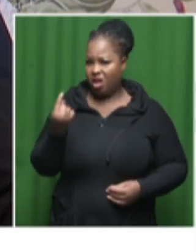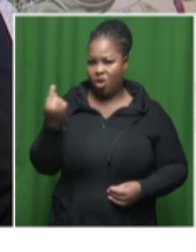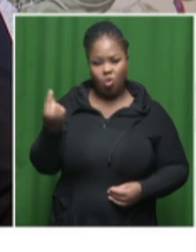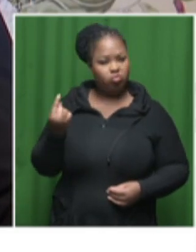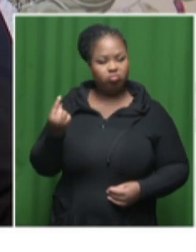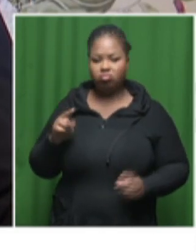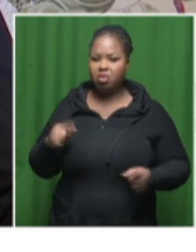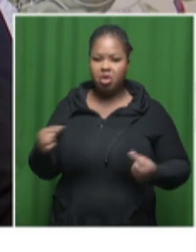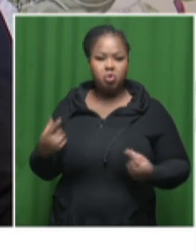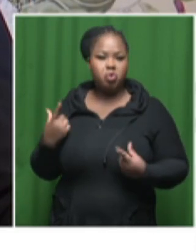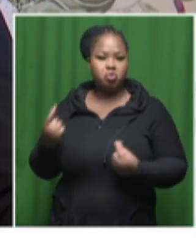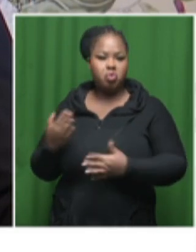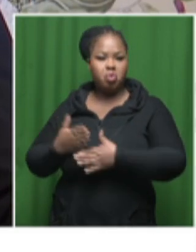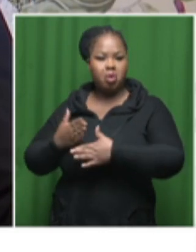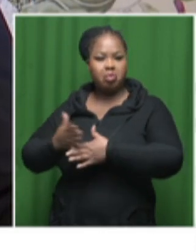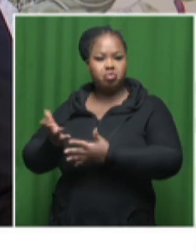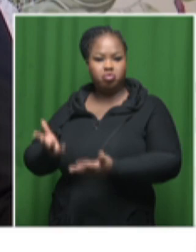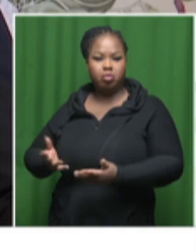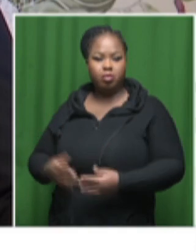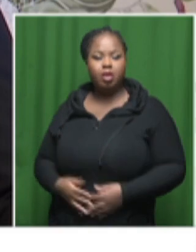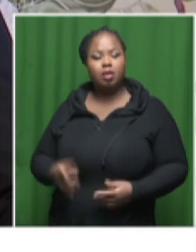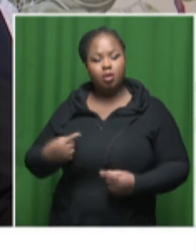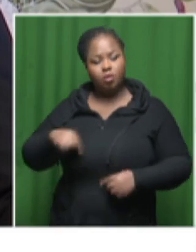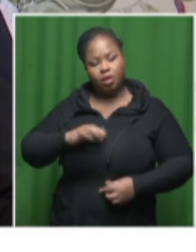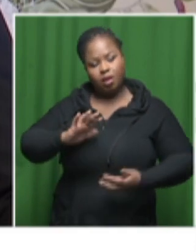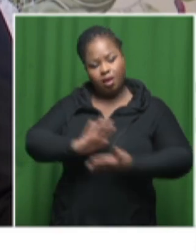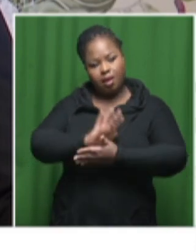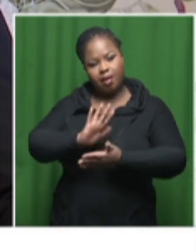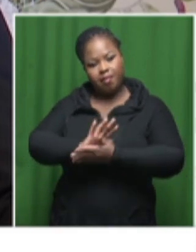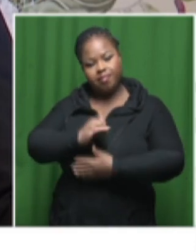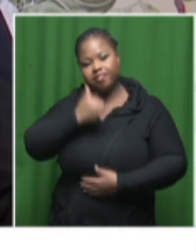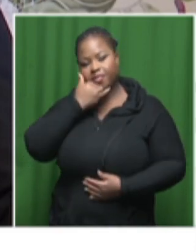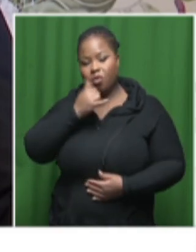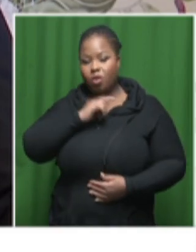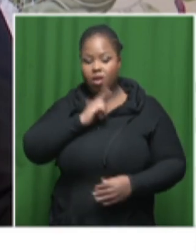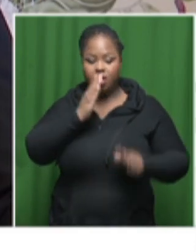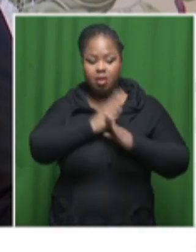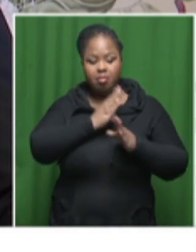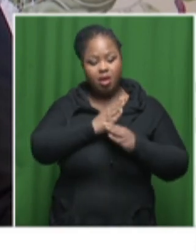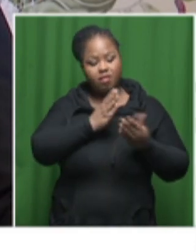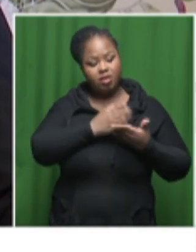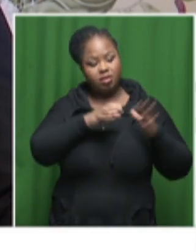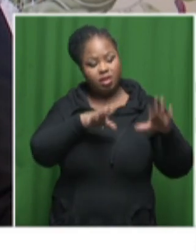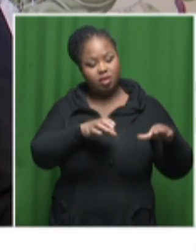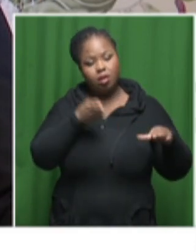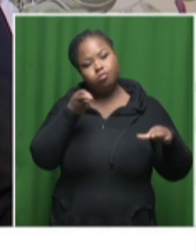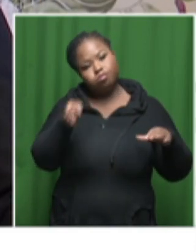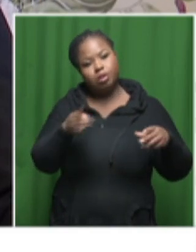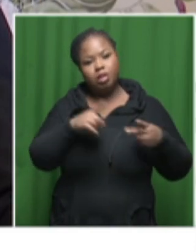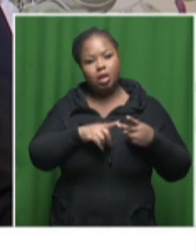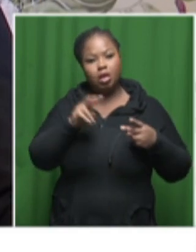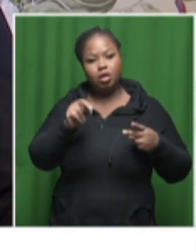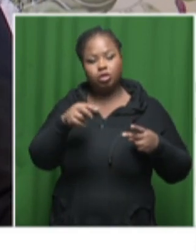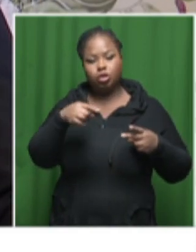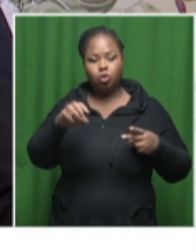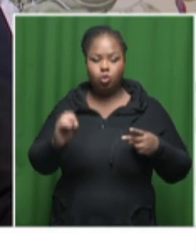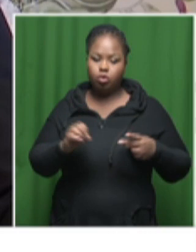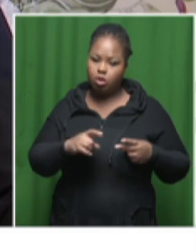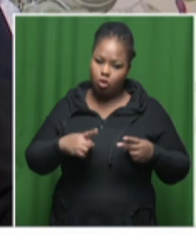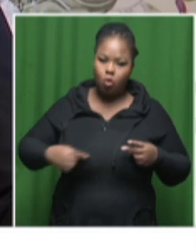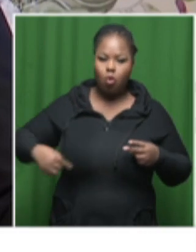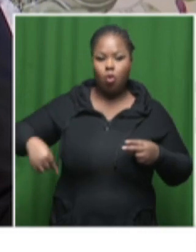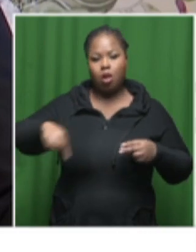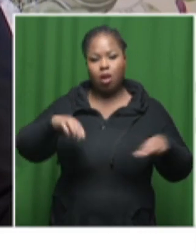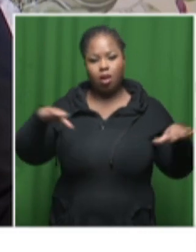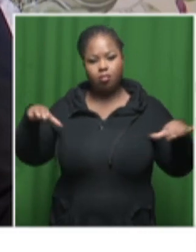do this thing. And we are grateful that also the private sector is coming to the party, the NGOs. It's where everyone in society